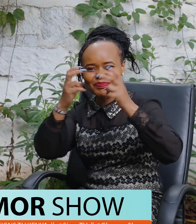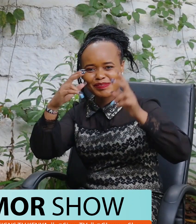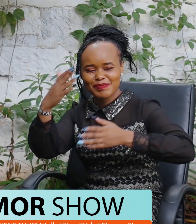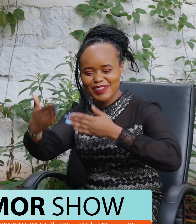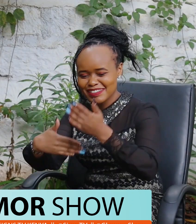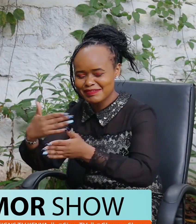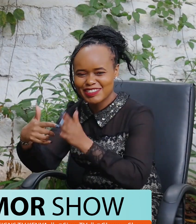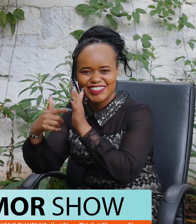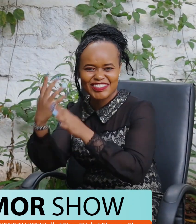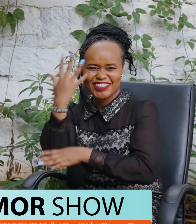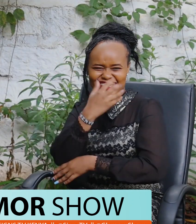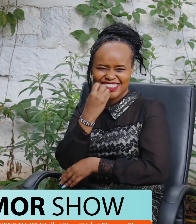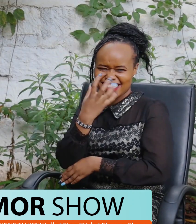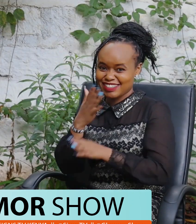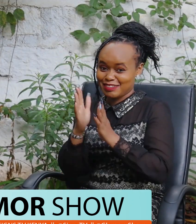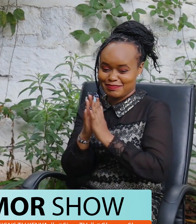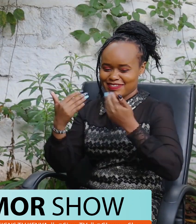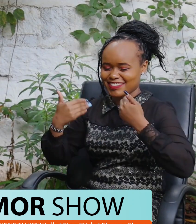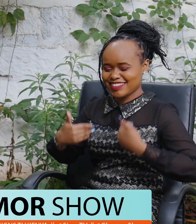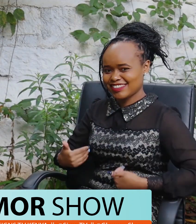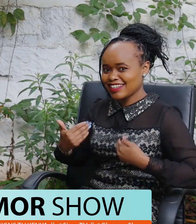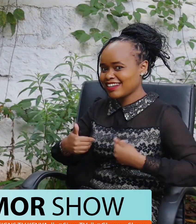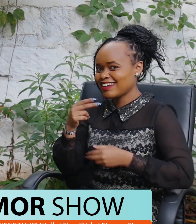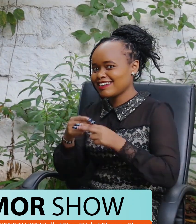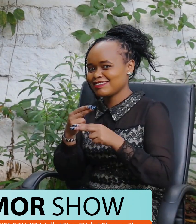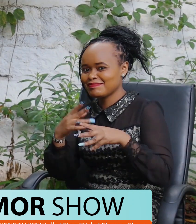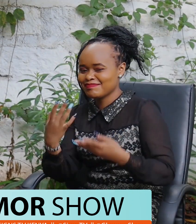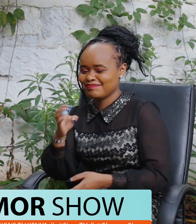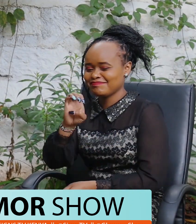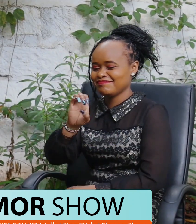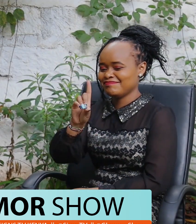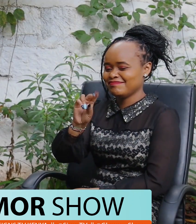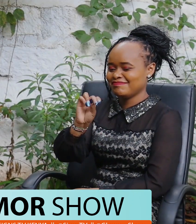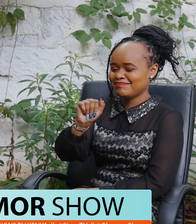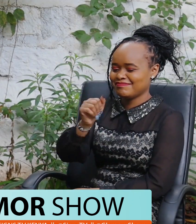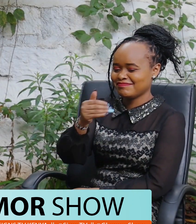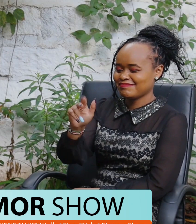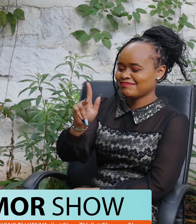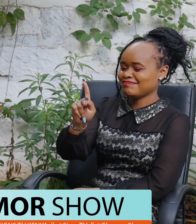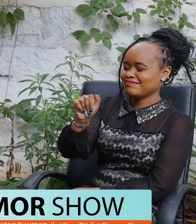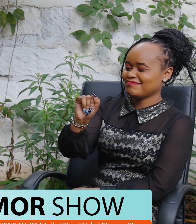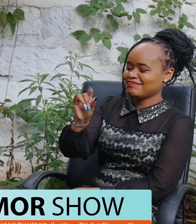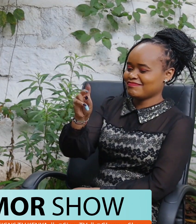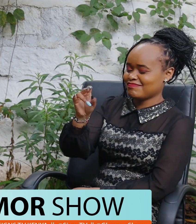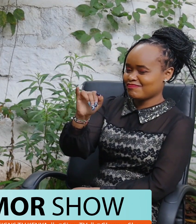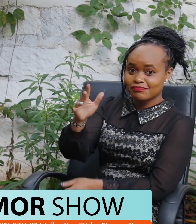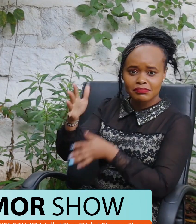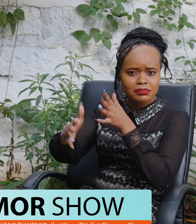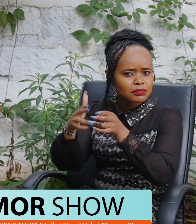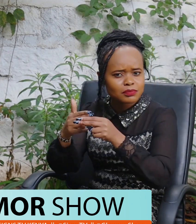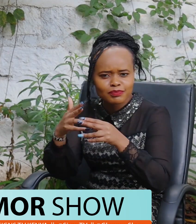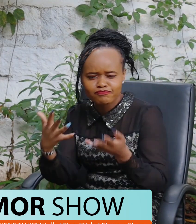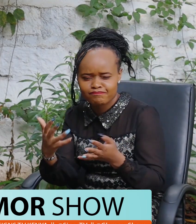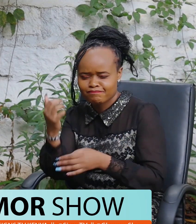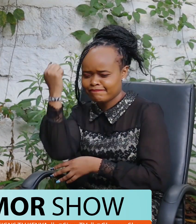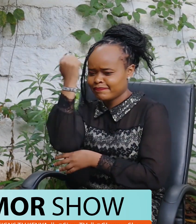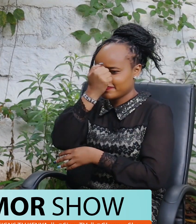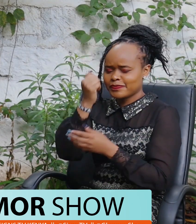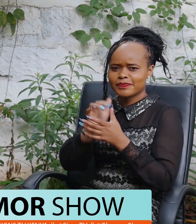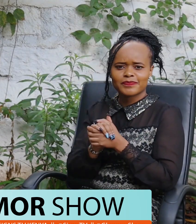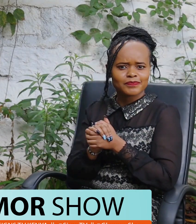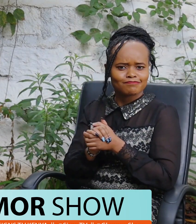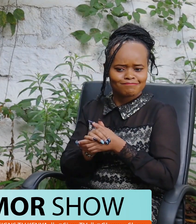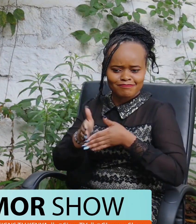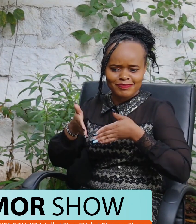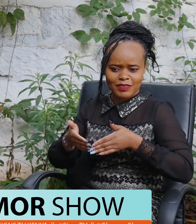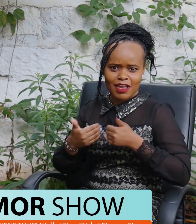Hello, viewers. Welcome to the show. This is the Glamour Show with me, your host, EDNA, KAINDI,